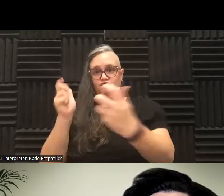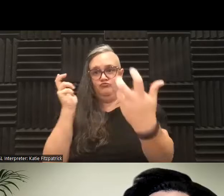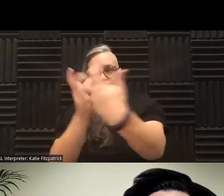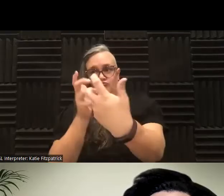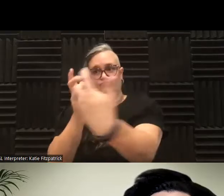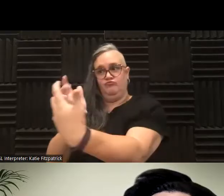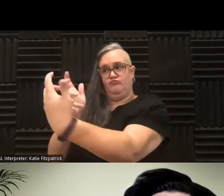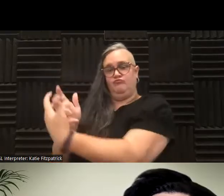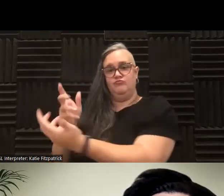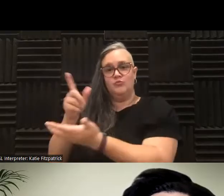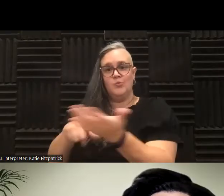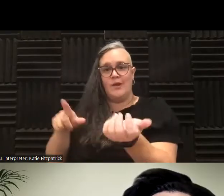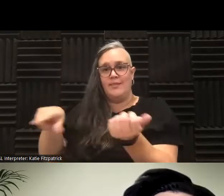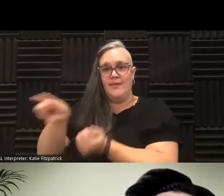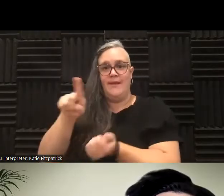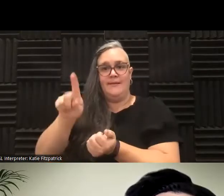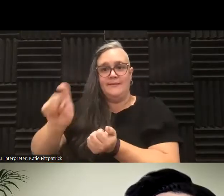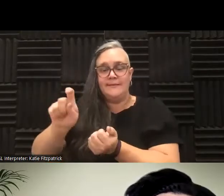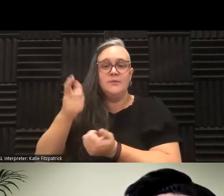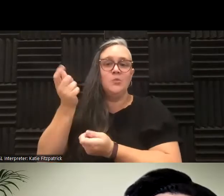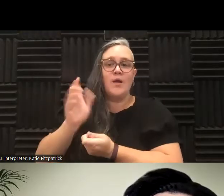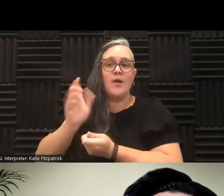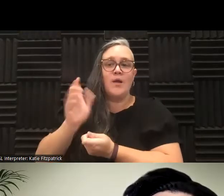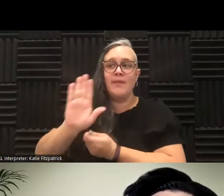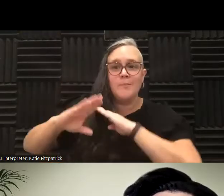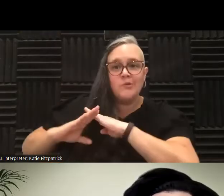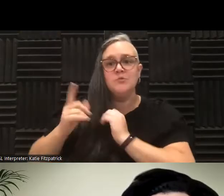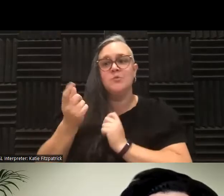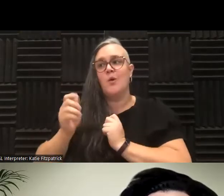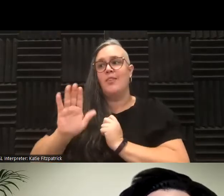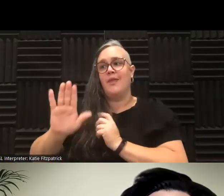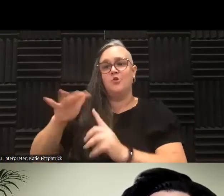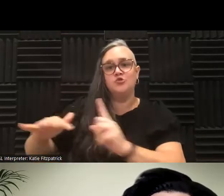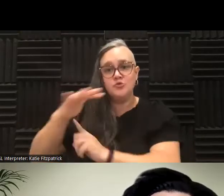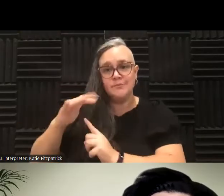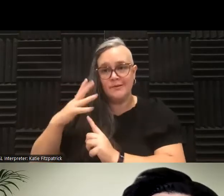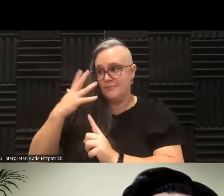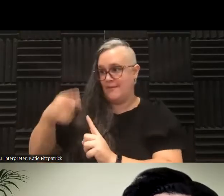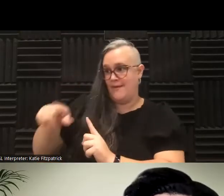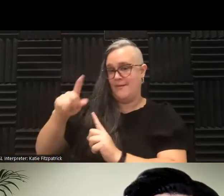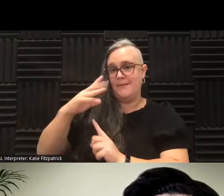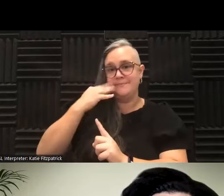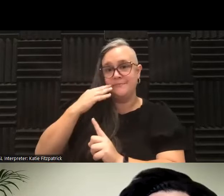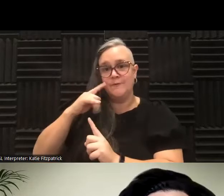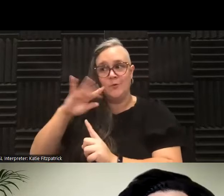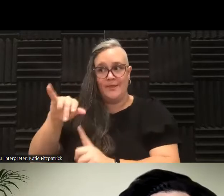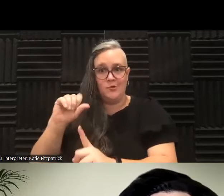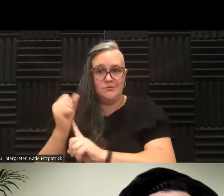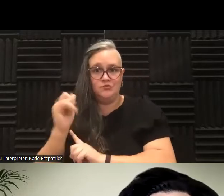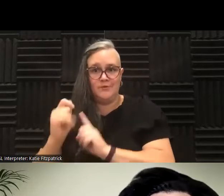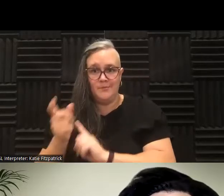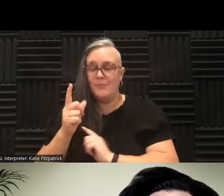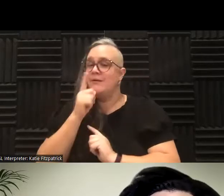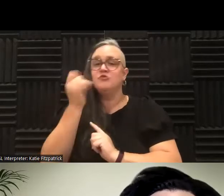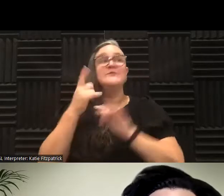everyone with the understanding of the barriers and circumstances that you may see within their condition.